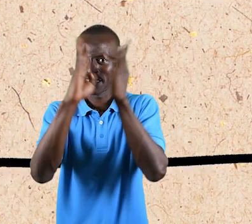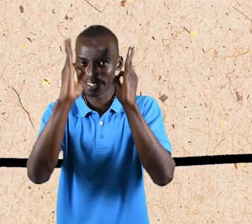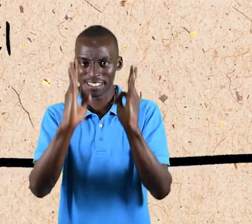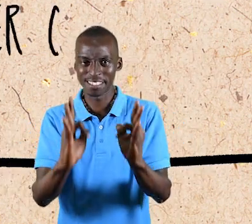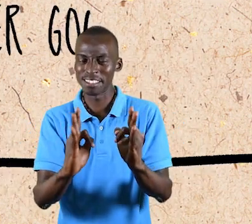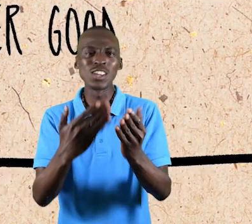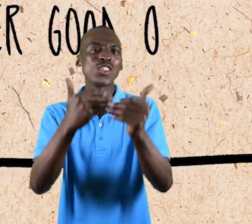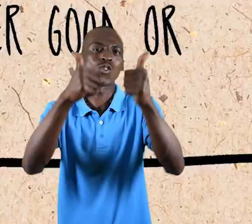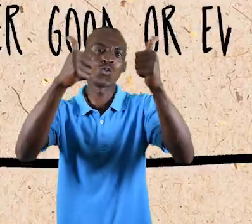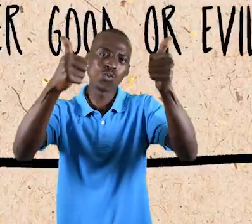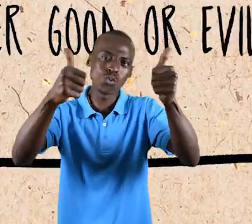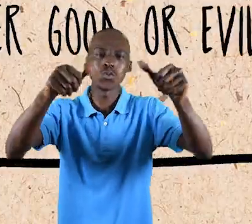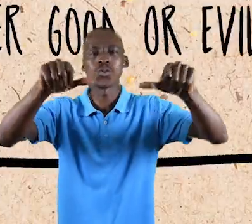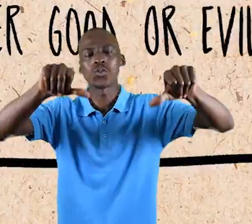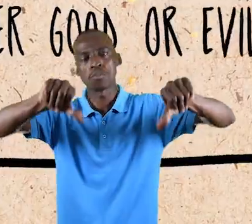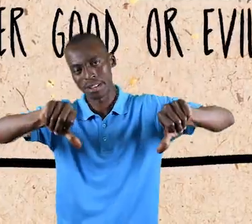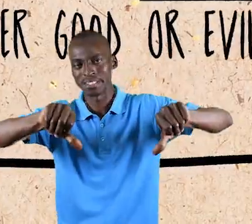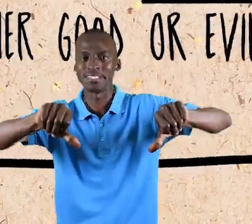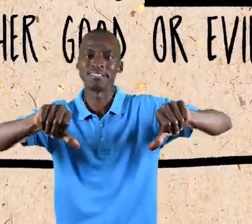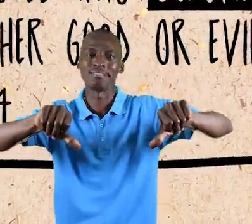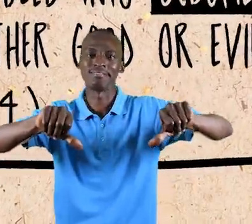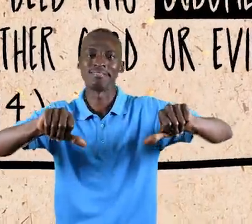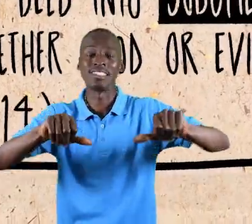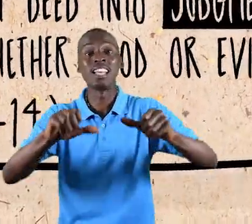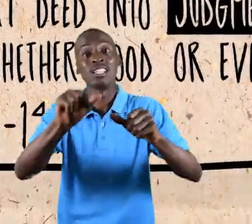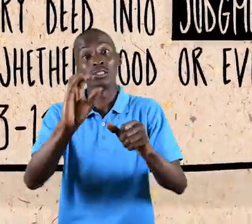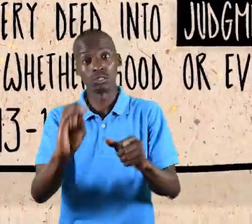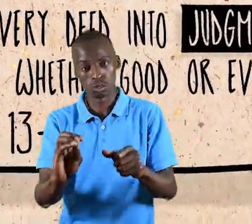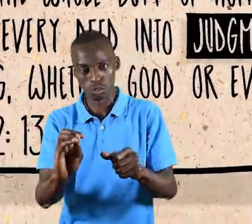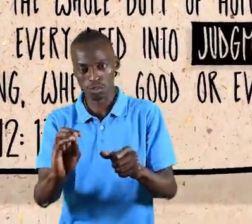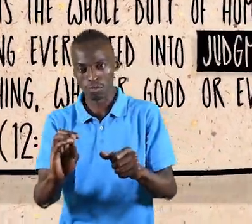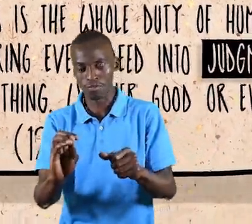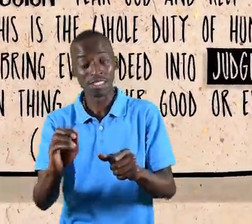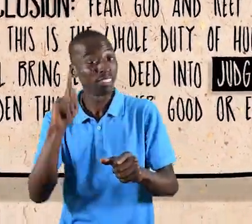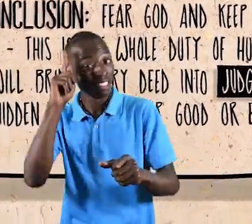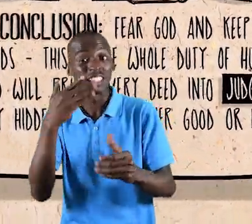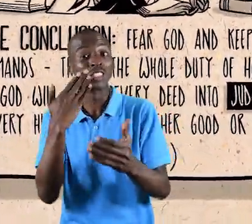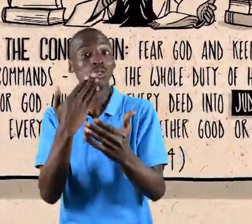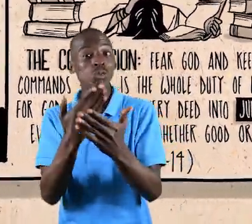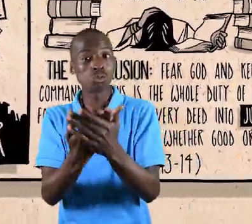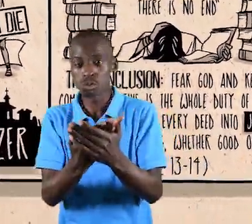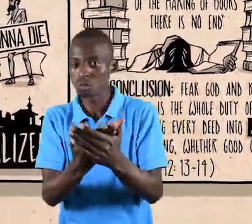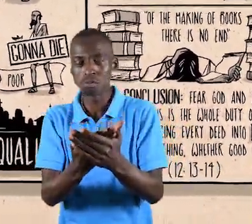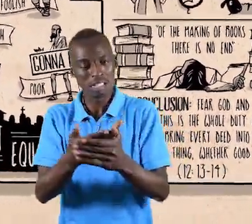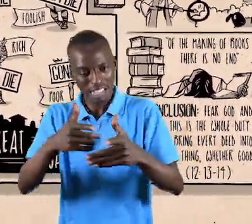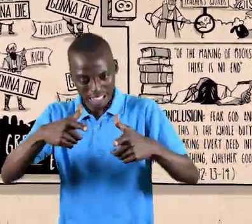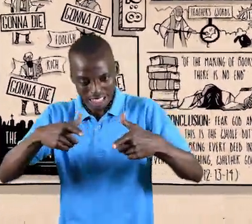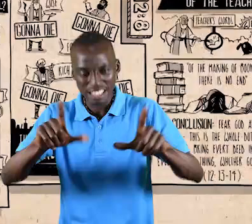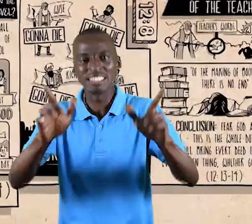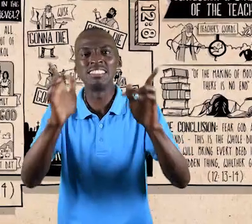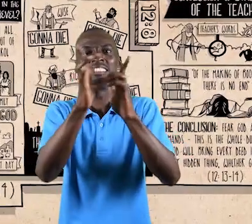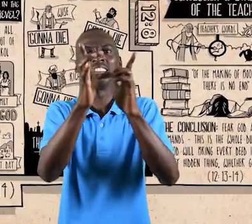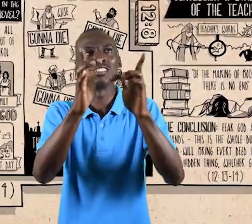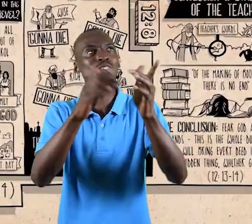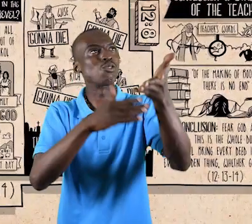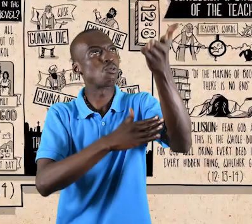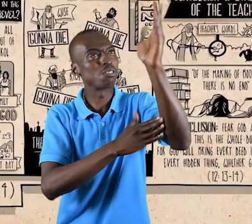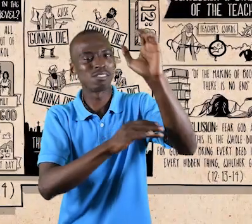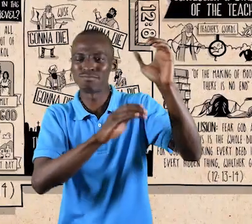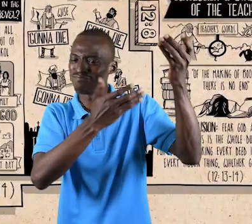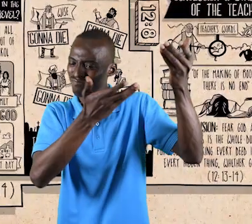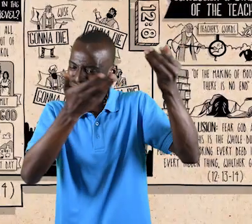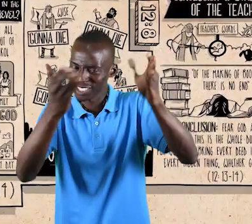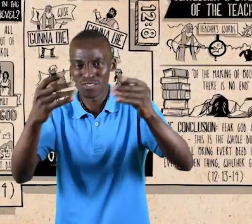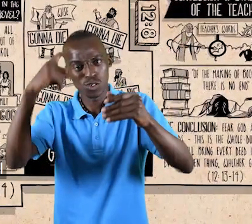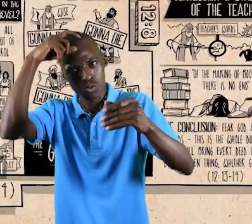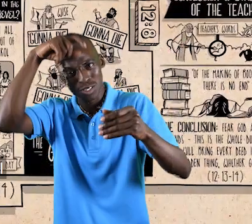whether good or evil. And so the author thinks it's good to let the teacher challenge your false hopes and remind you